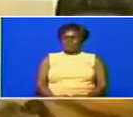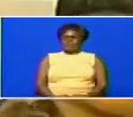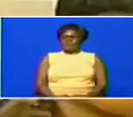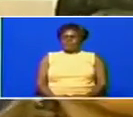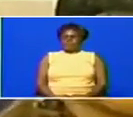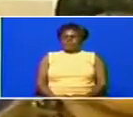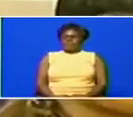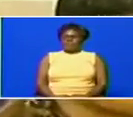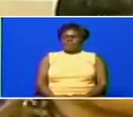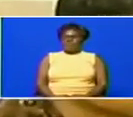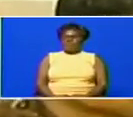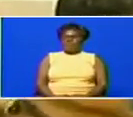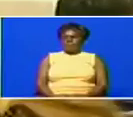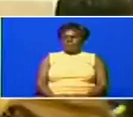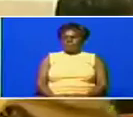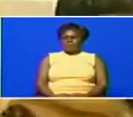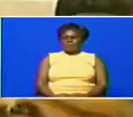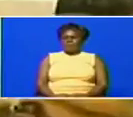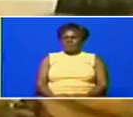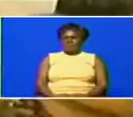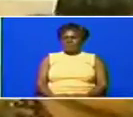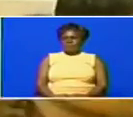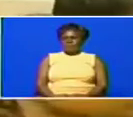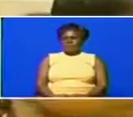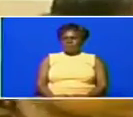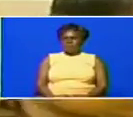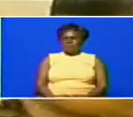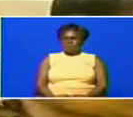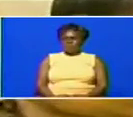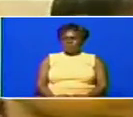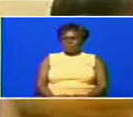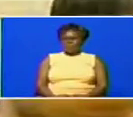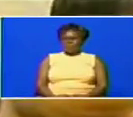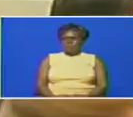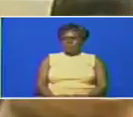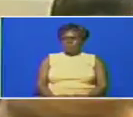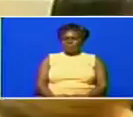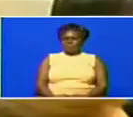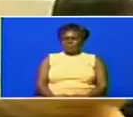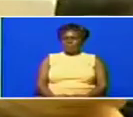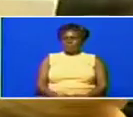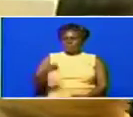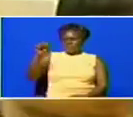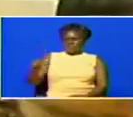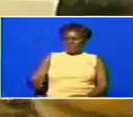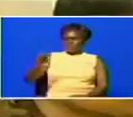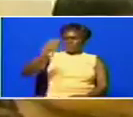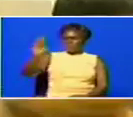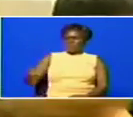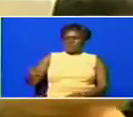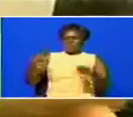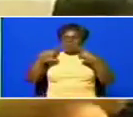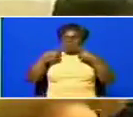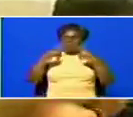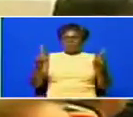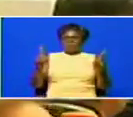Lucky baby. Okay. Early indoctrination. Sophie Mukwena from the South African Broadcasting